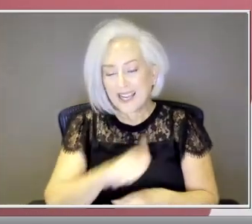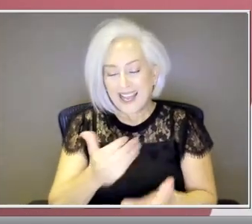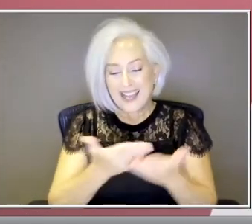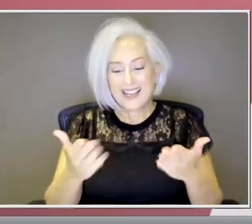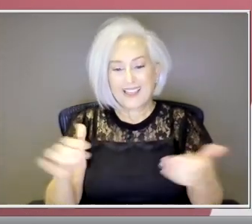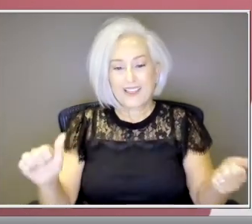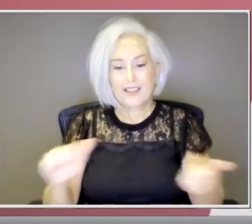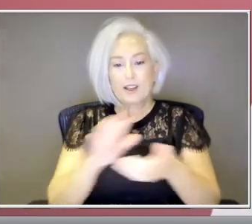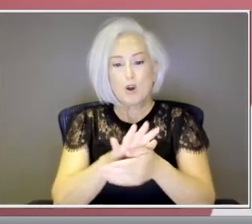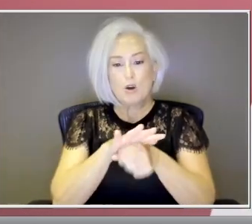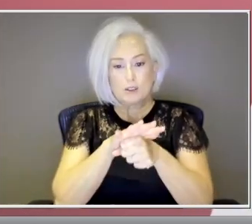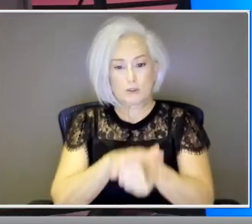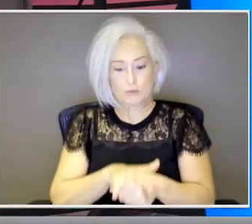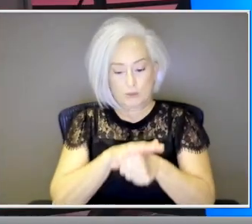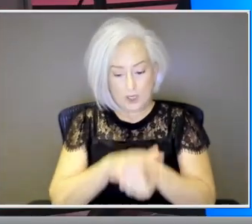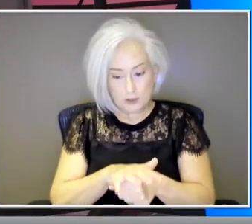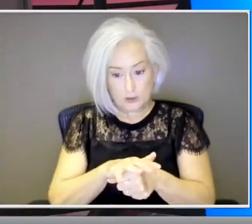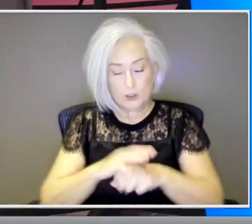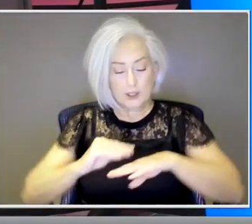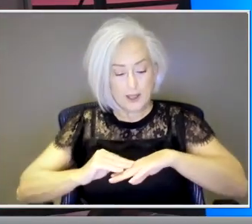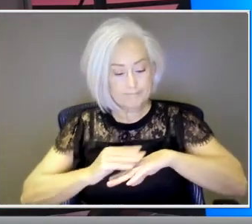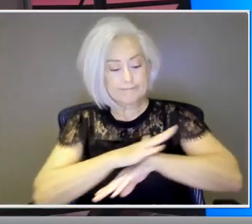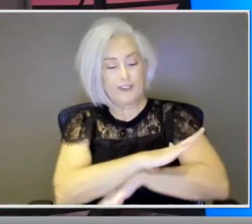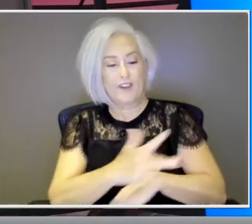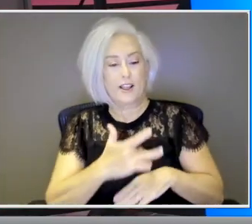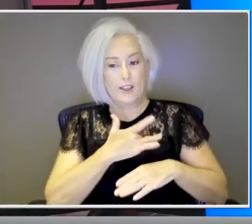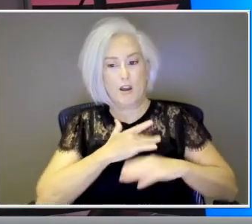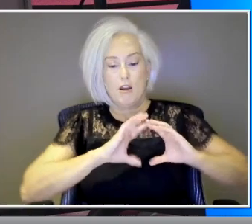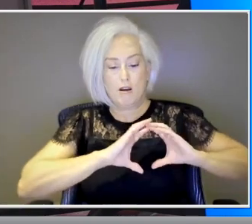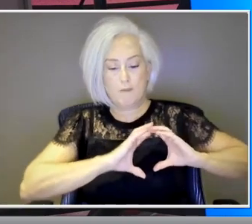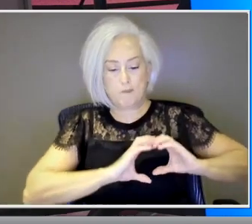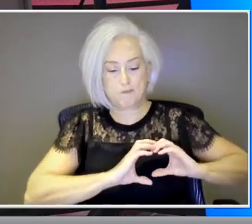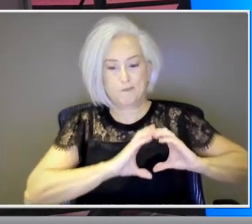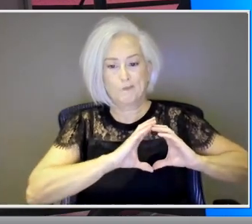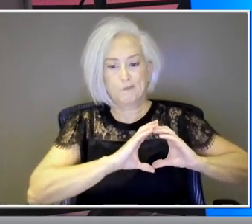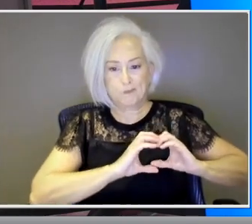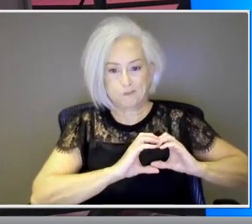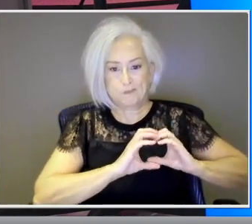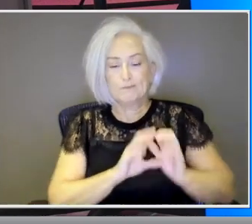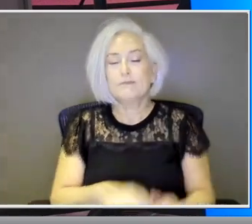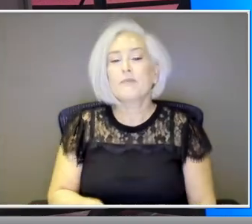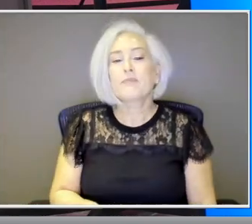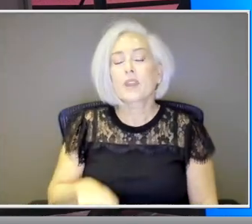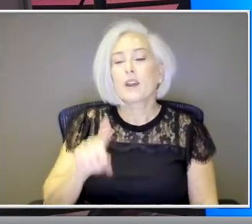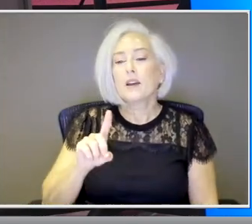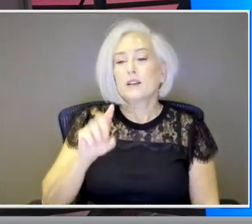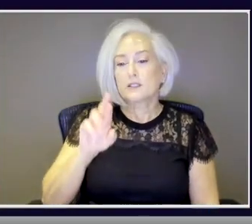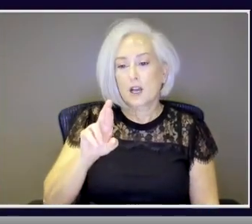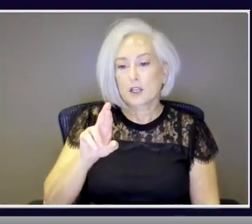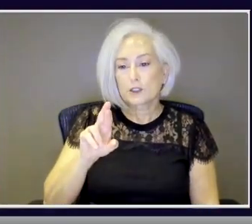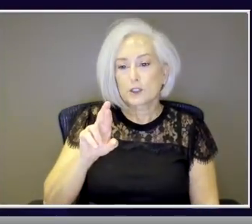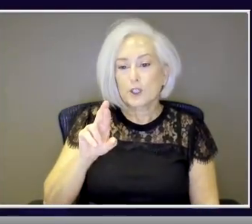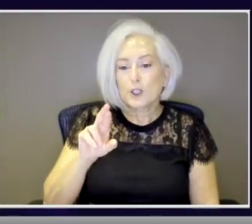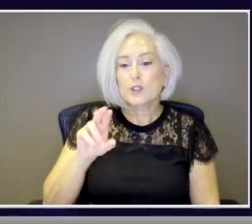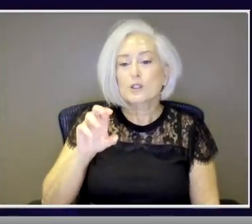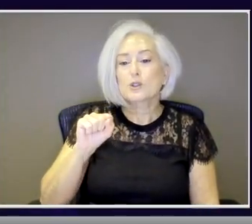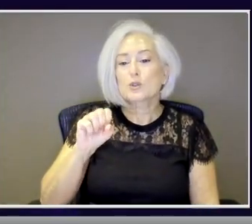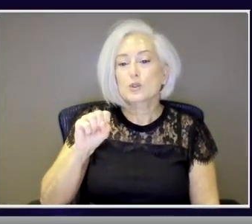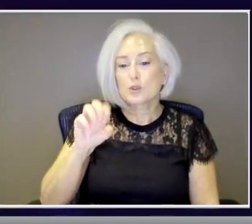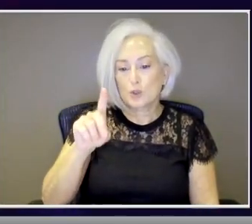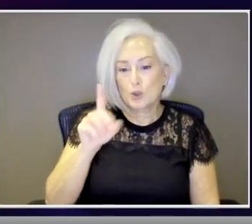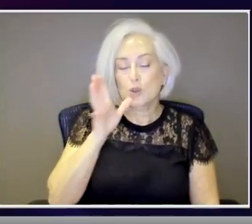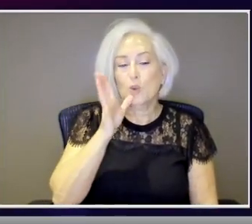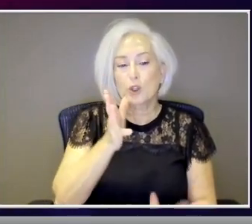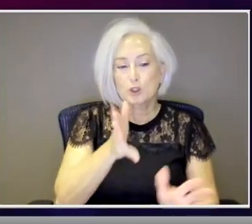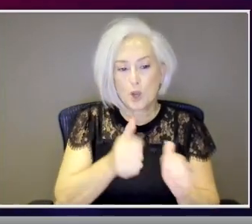heart that's trying to squeeze against them. When it comes to the pediatric cases, Dr. Sood, we're going to get to in a minute. Dr. Surface, you have a patient that you have to get to. You're on a